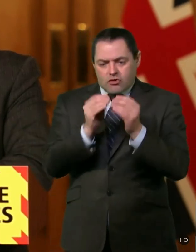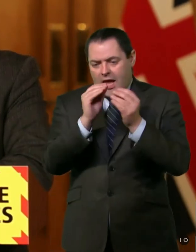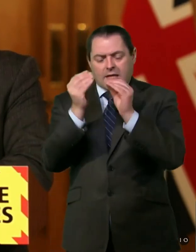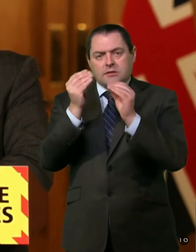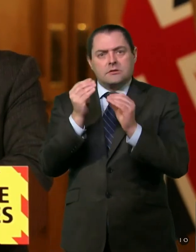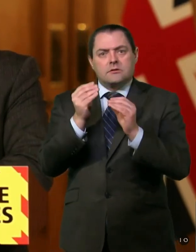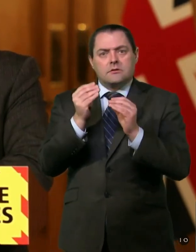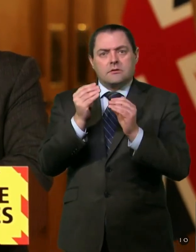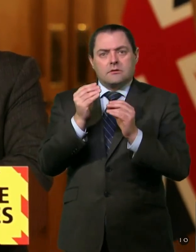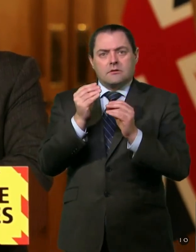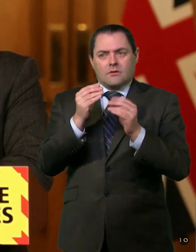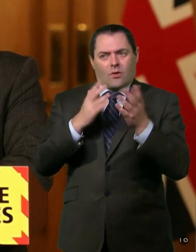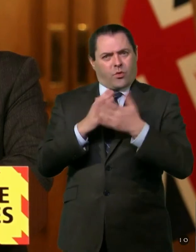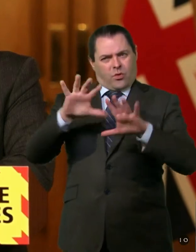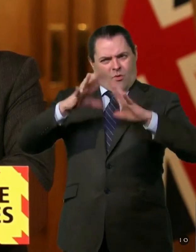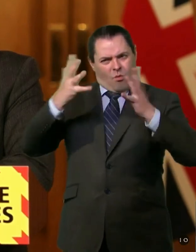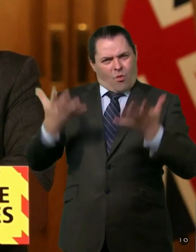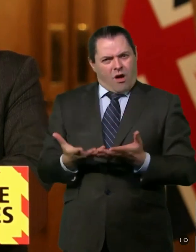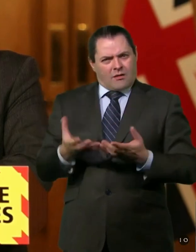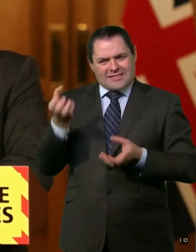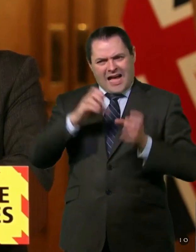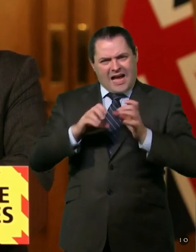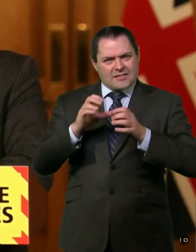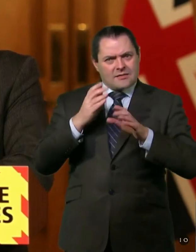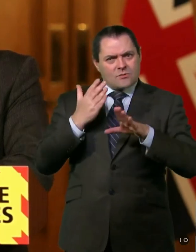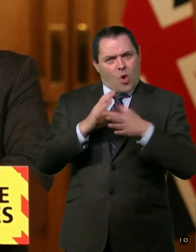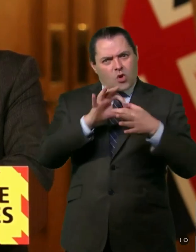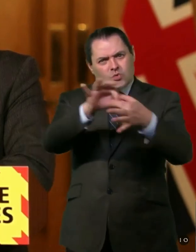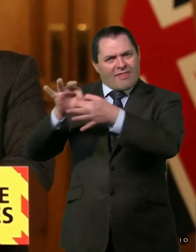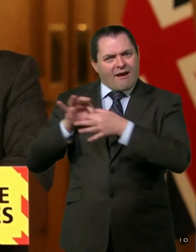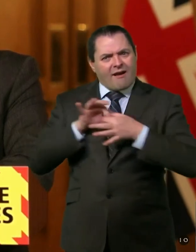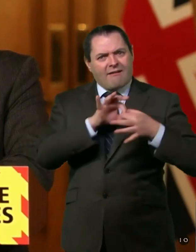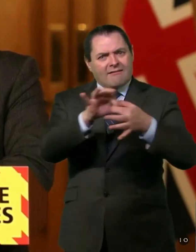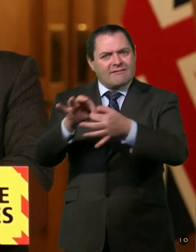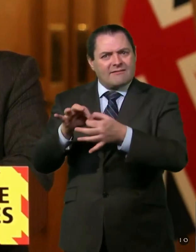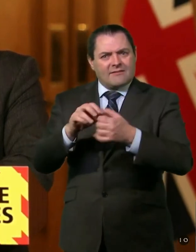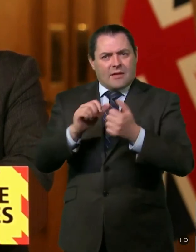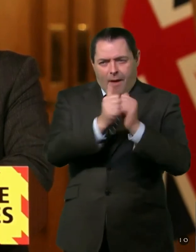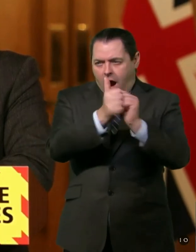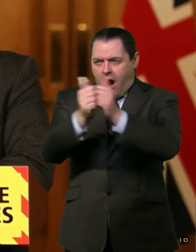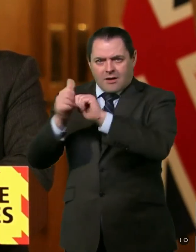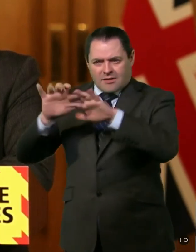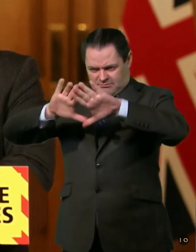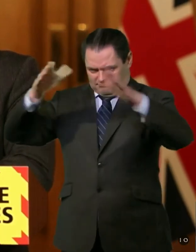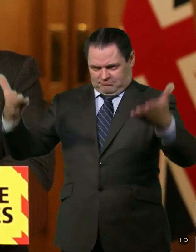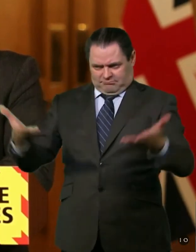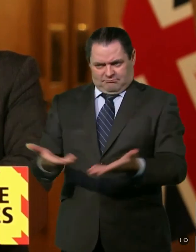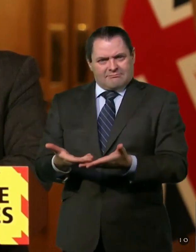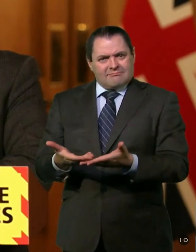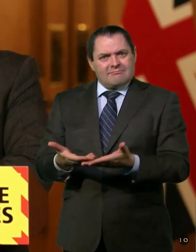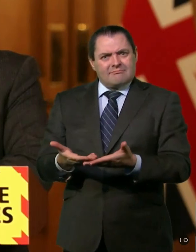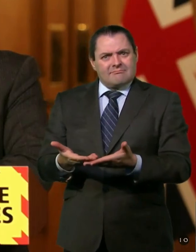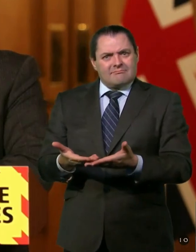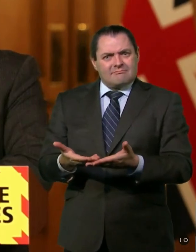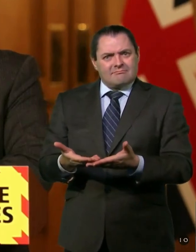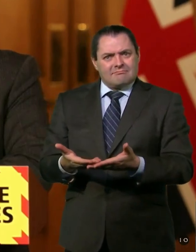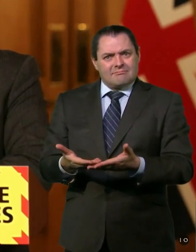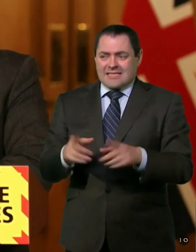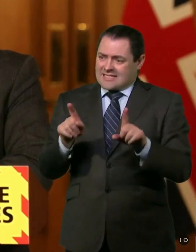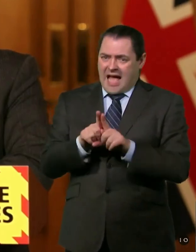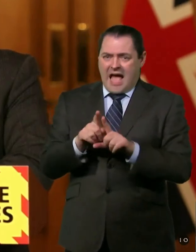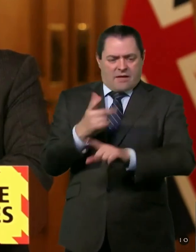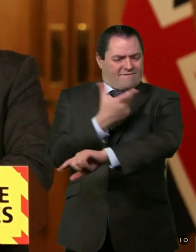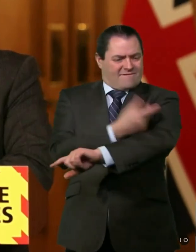international partnerships, and the distribution of vaccines around the world is also going to be a